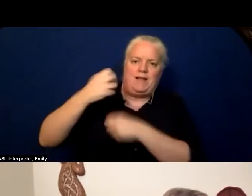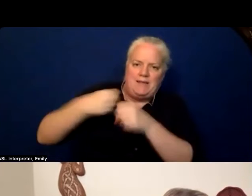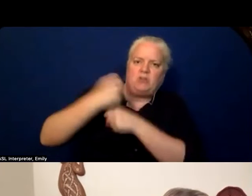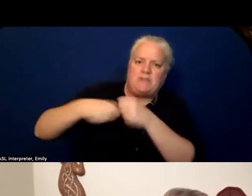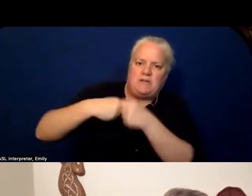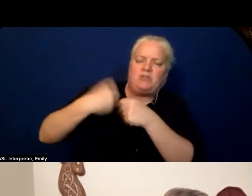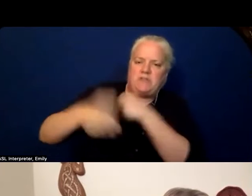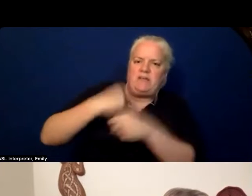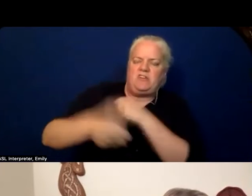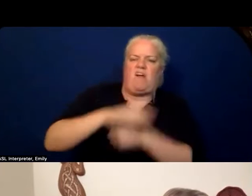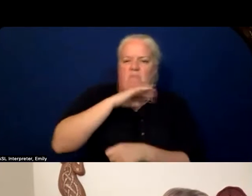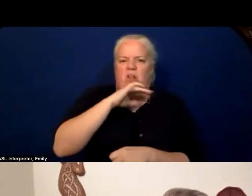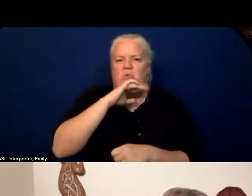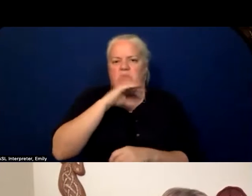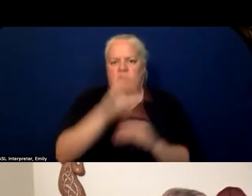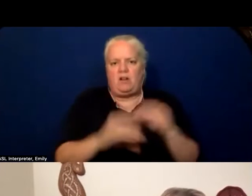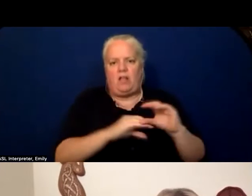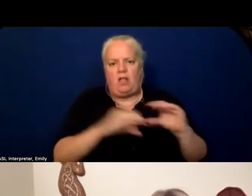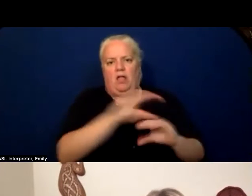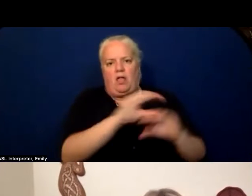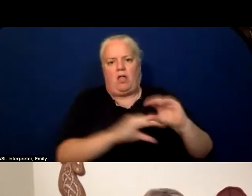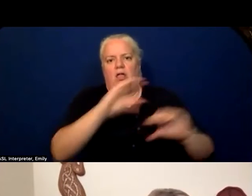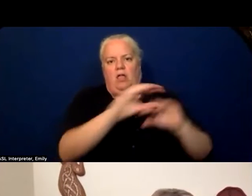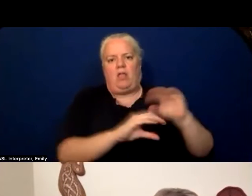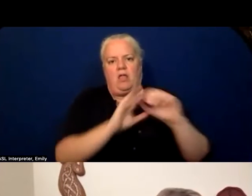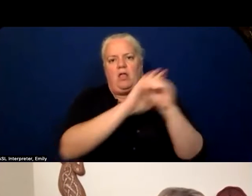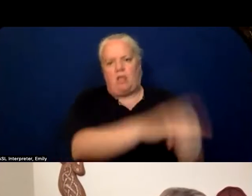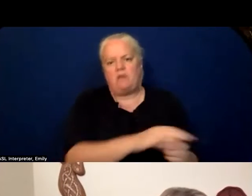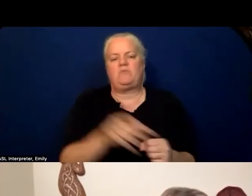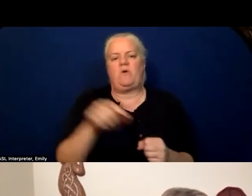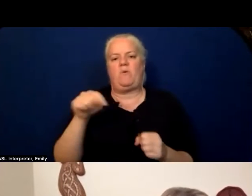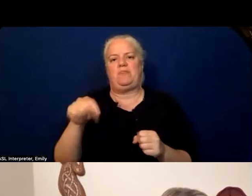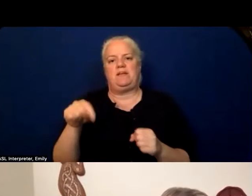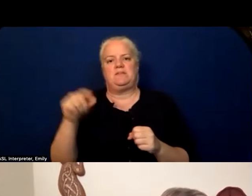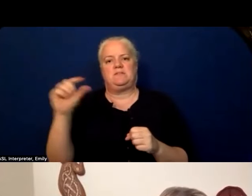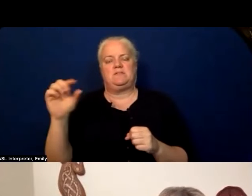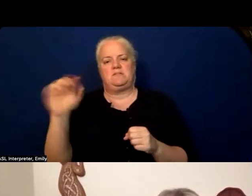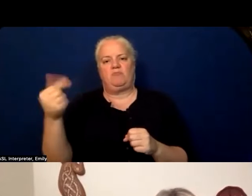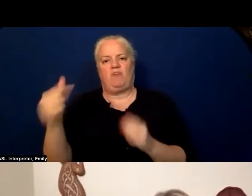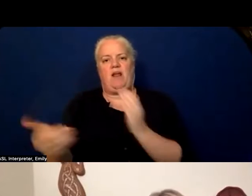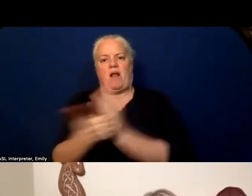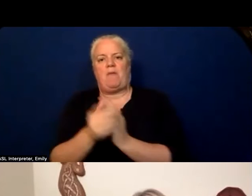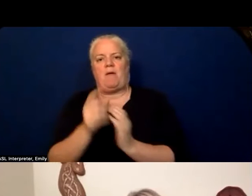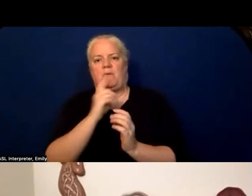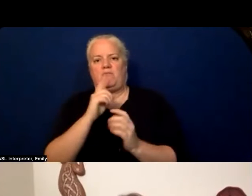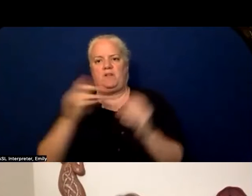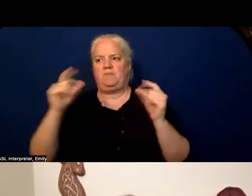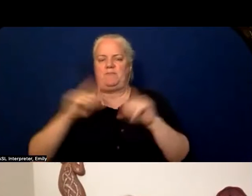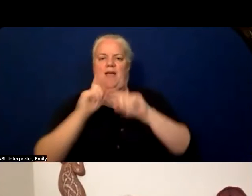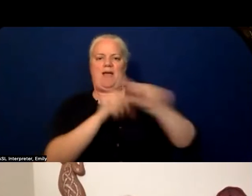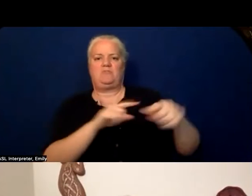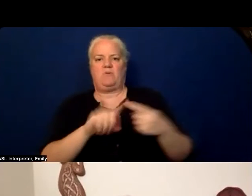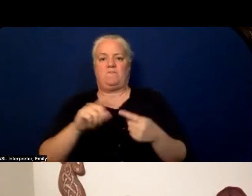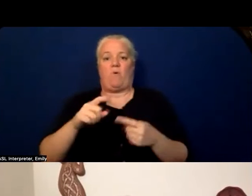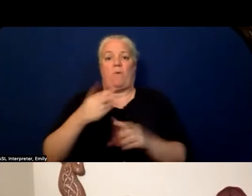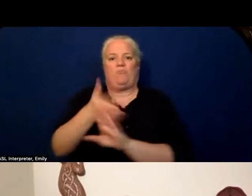pollution. So this is really an answer and a confrontation of previous governmental actions, as Maya and the professor